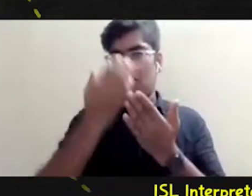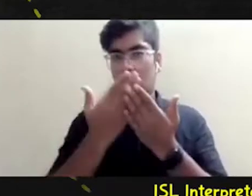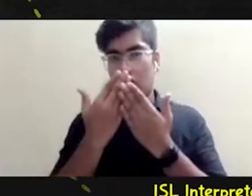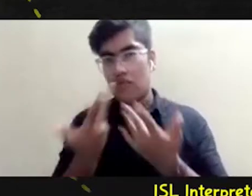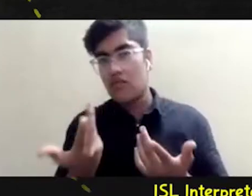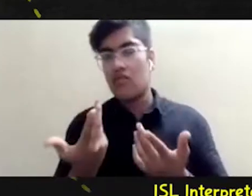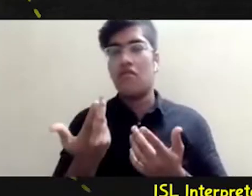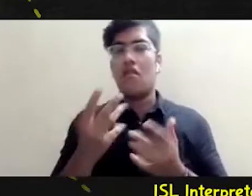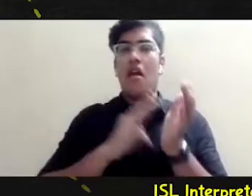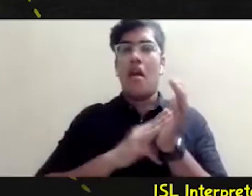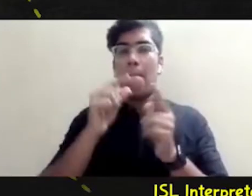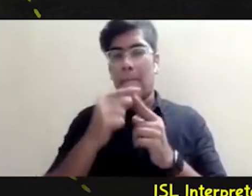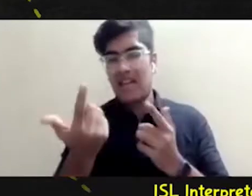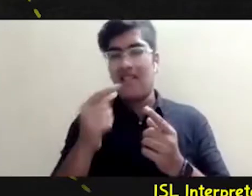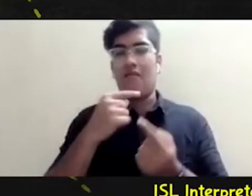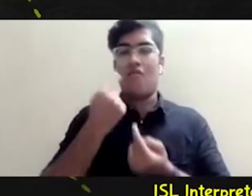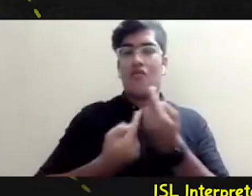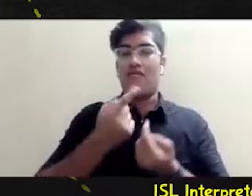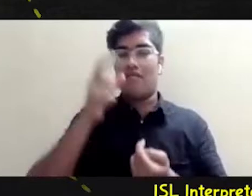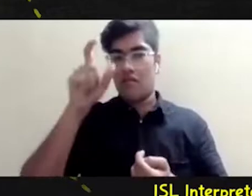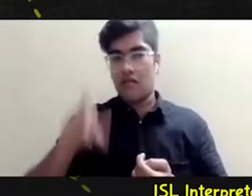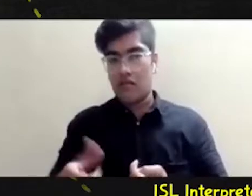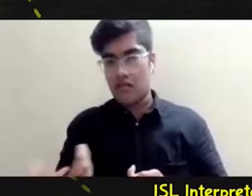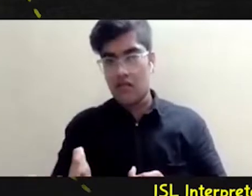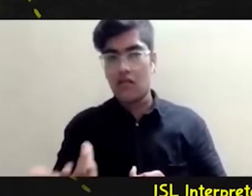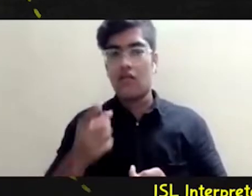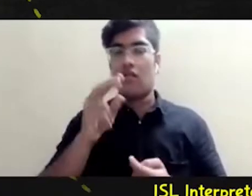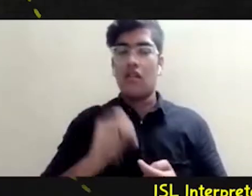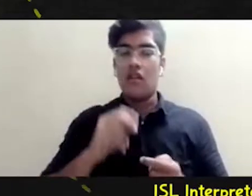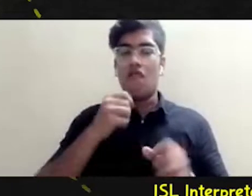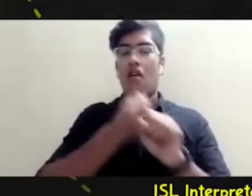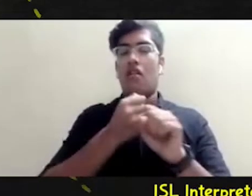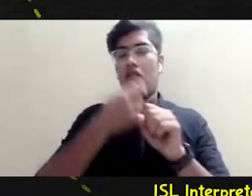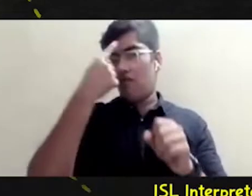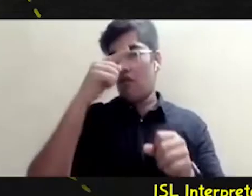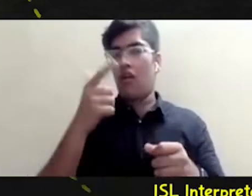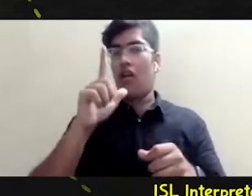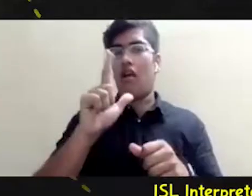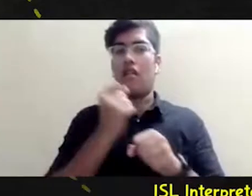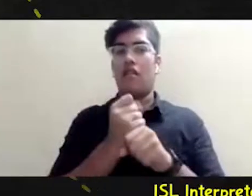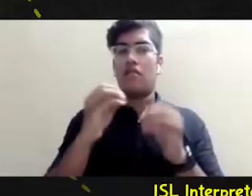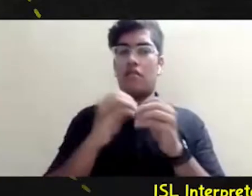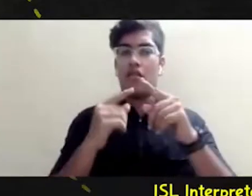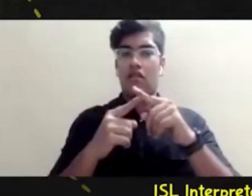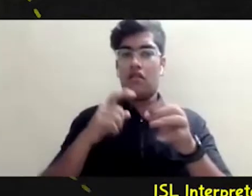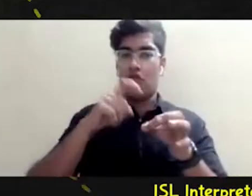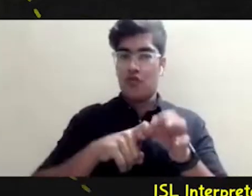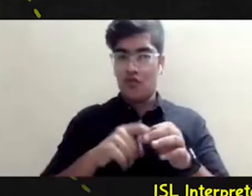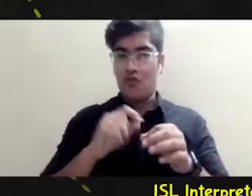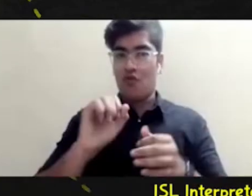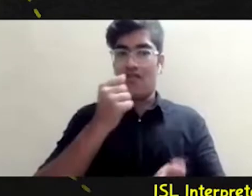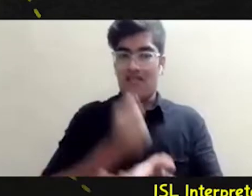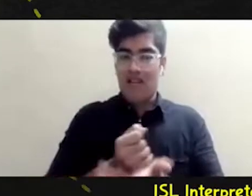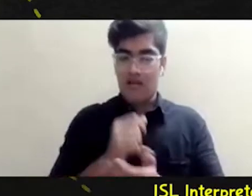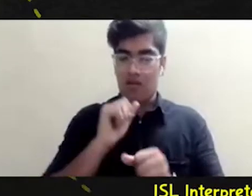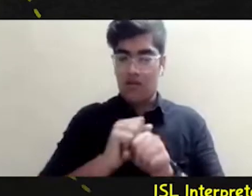urban MPs and politicians to fight for LGBTQ plus rights, because at the end of the day, you had to get numbers, one, and two, you had